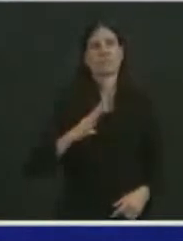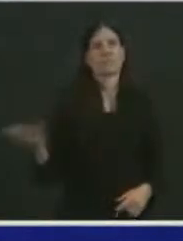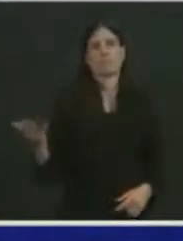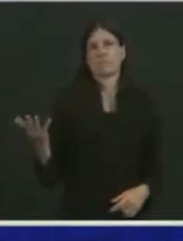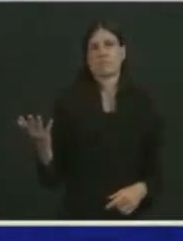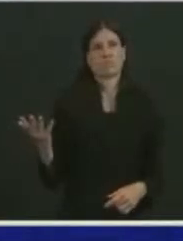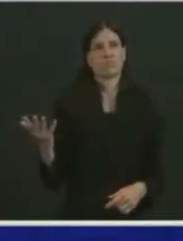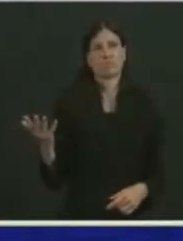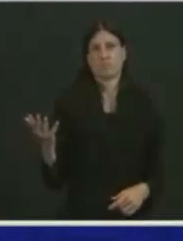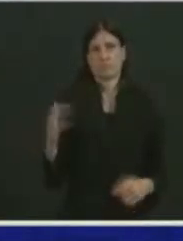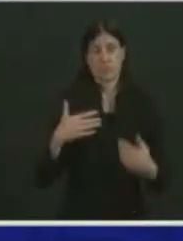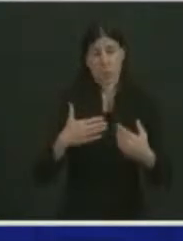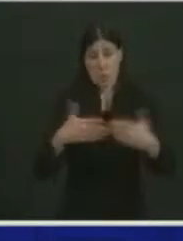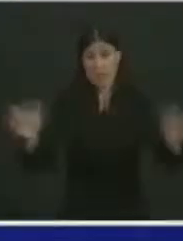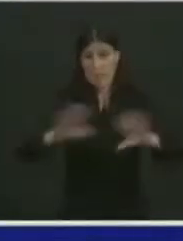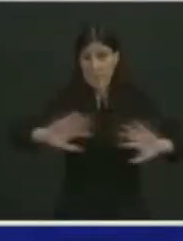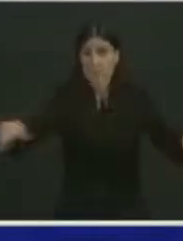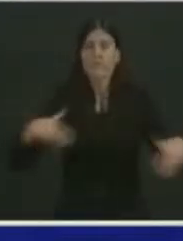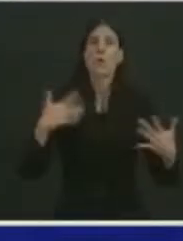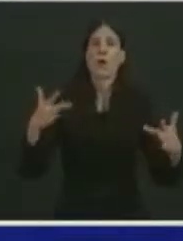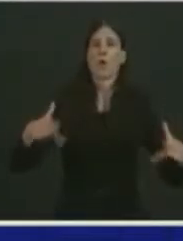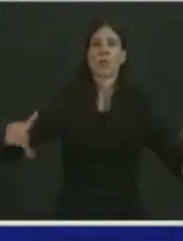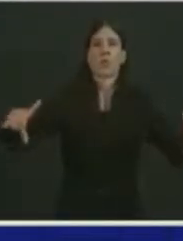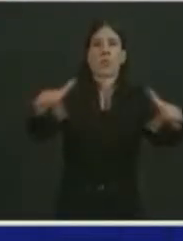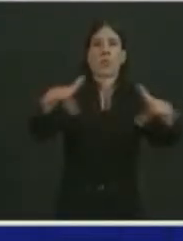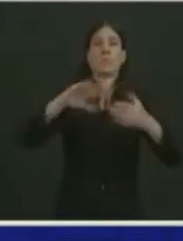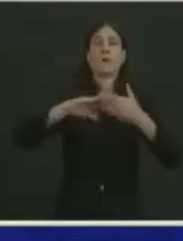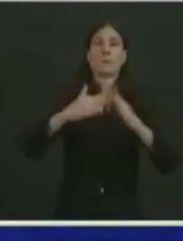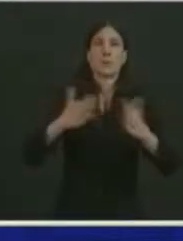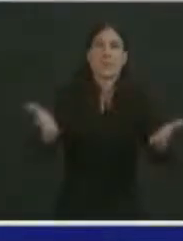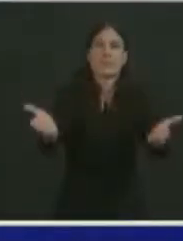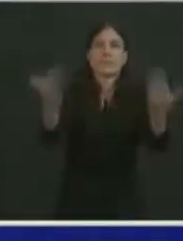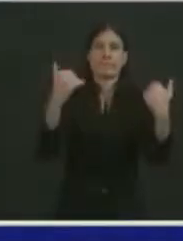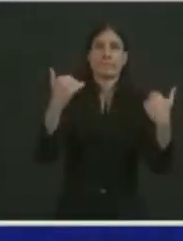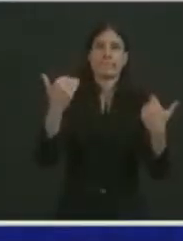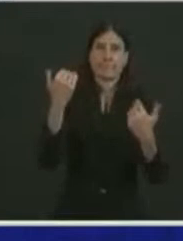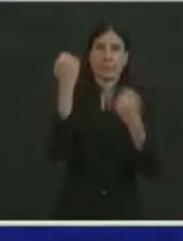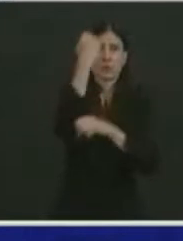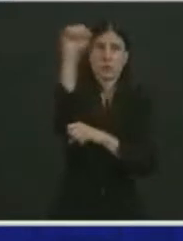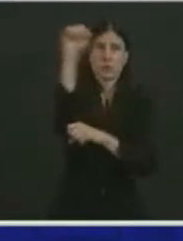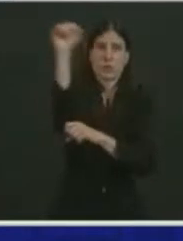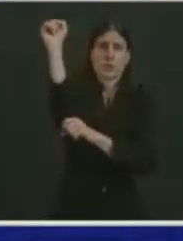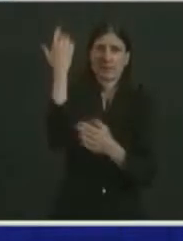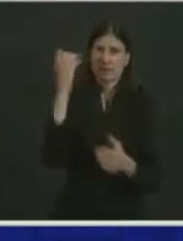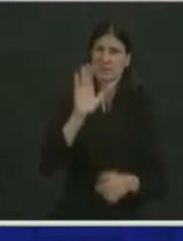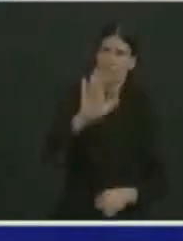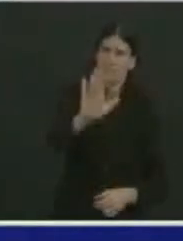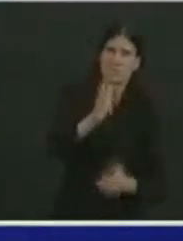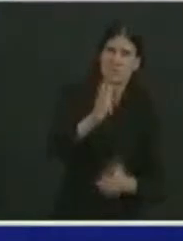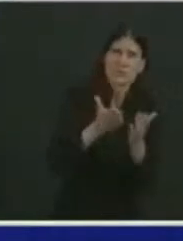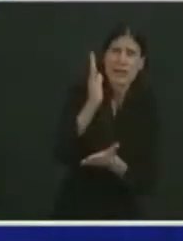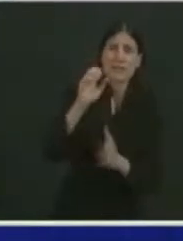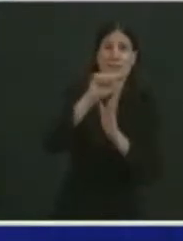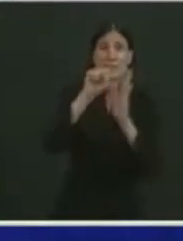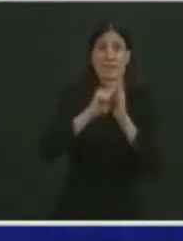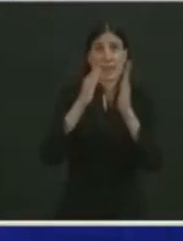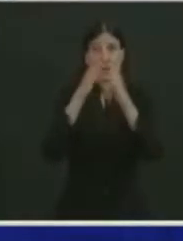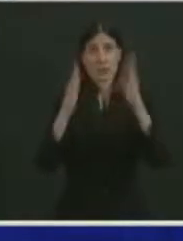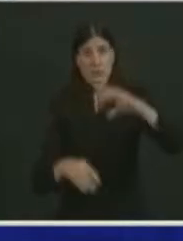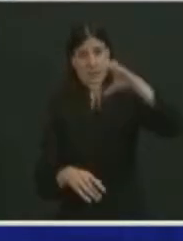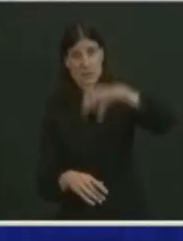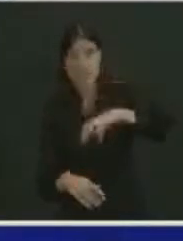we want, obviously, people ought to be able to protest on the grounds of the State House. It's an incredibly powerful